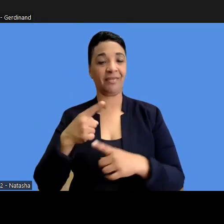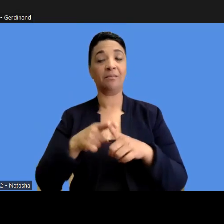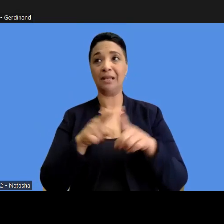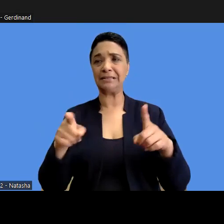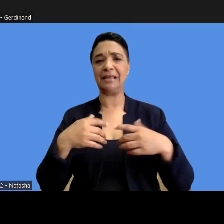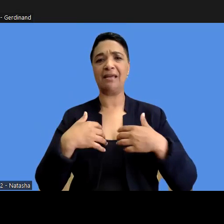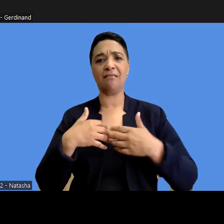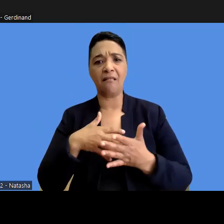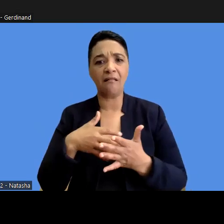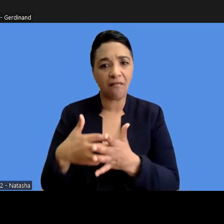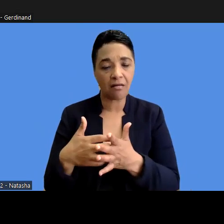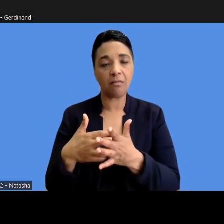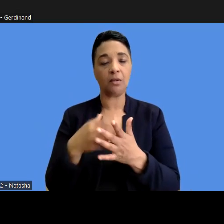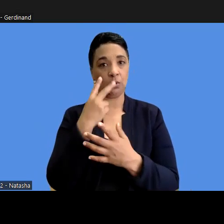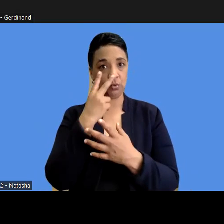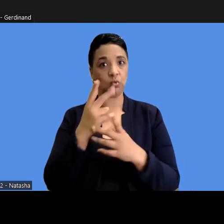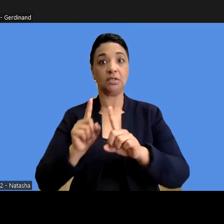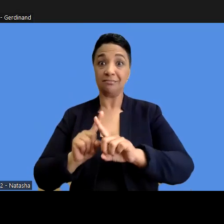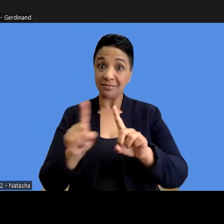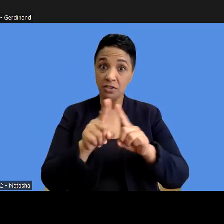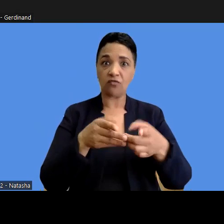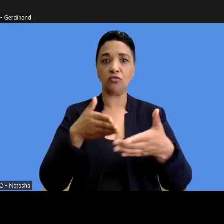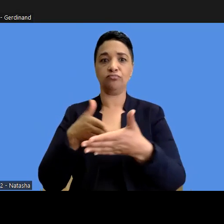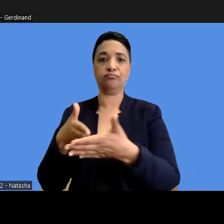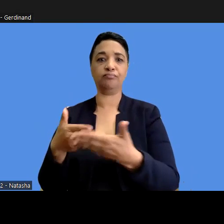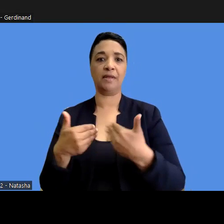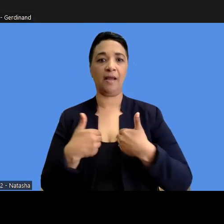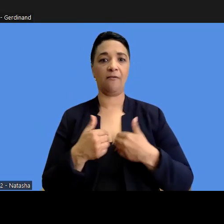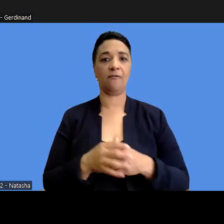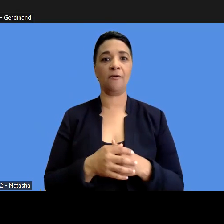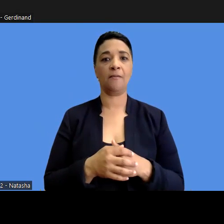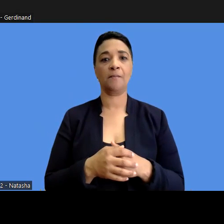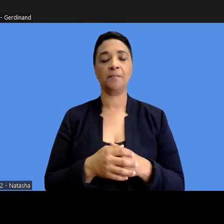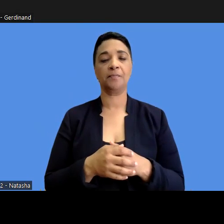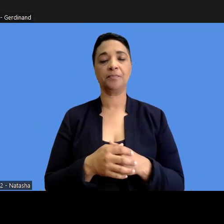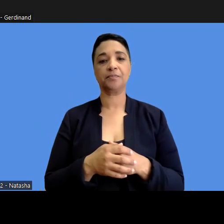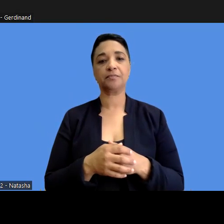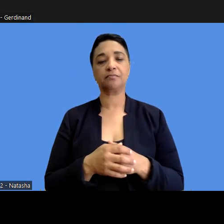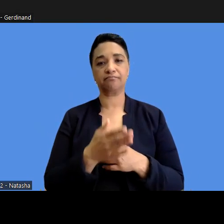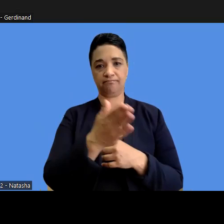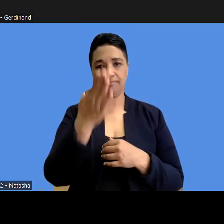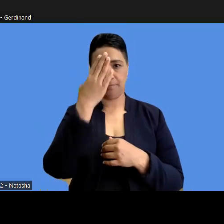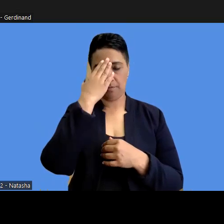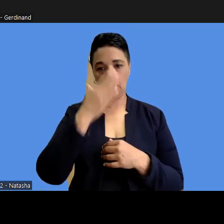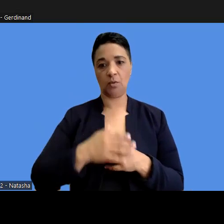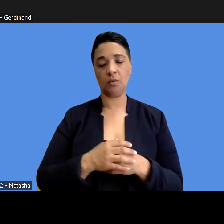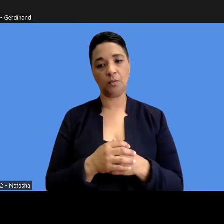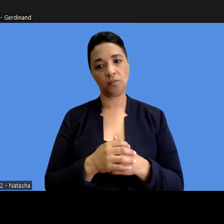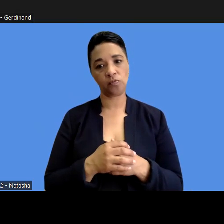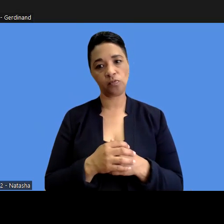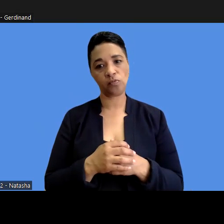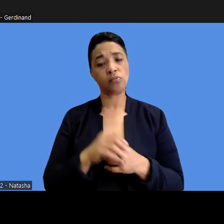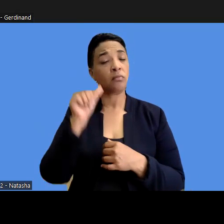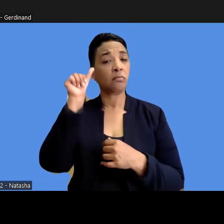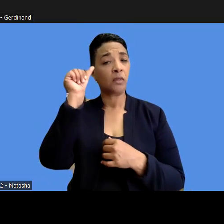disability are facing double challenges. As you know, the situation of women in Afghanistan, once they are